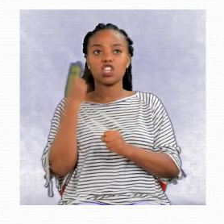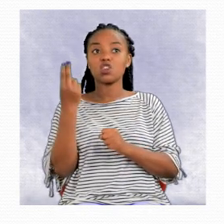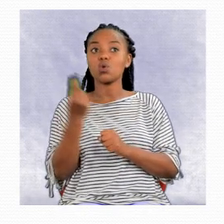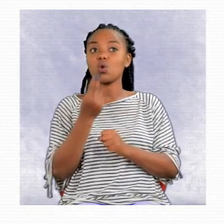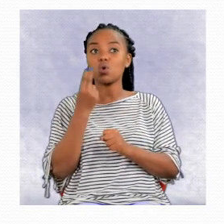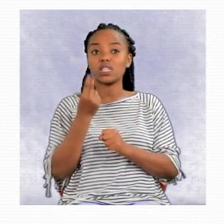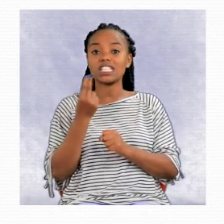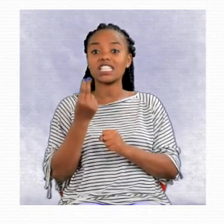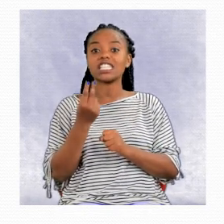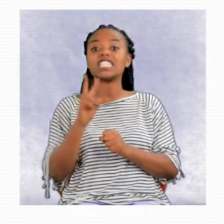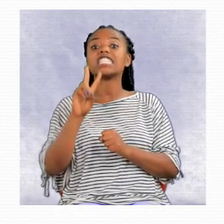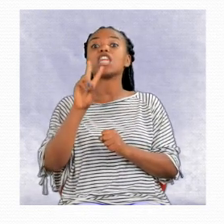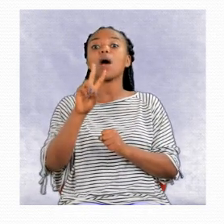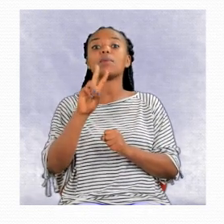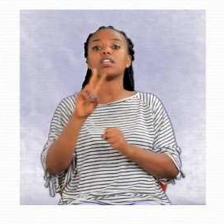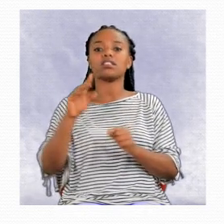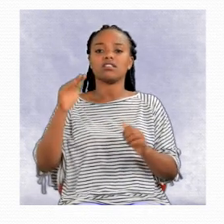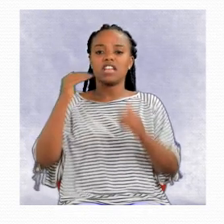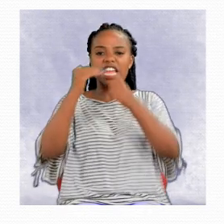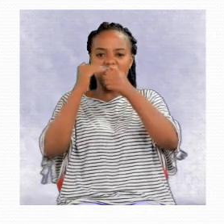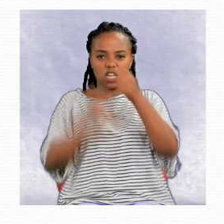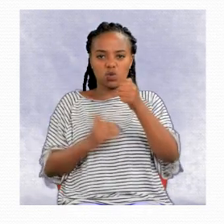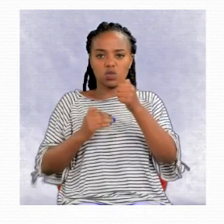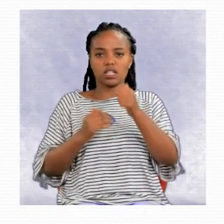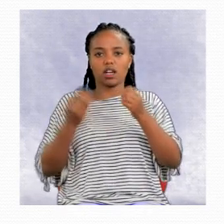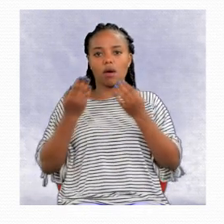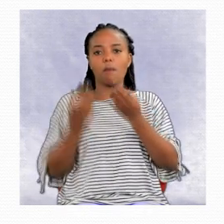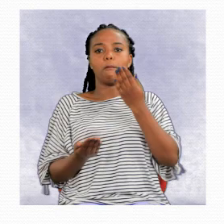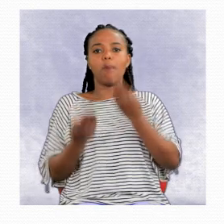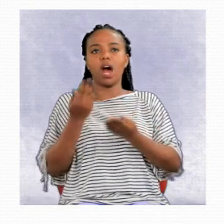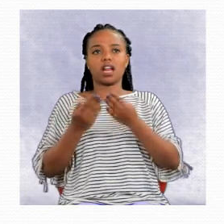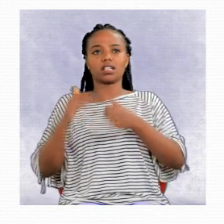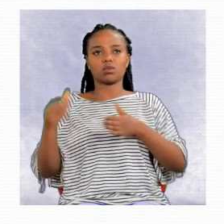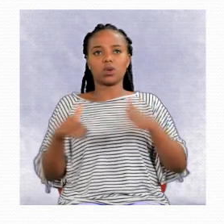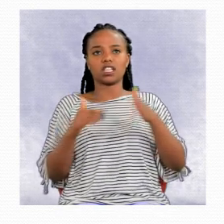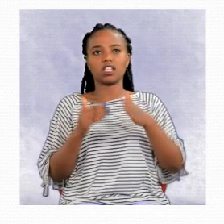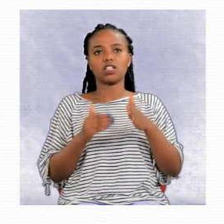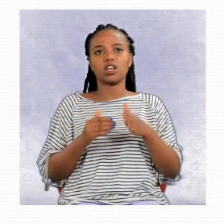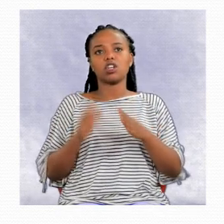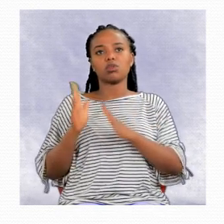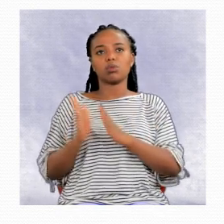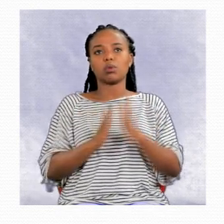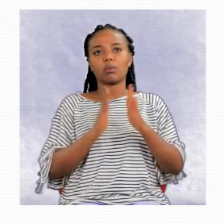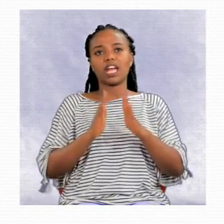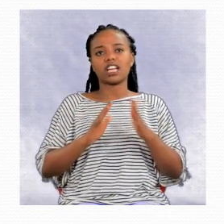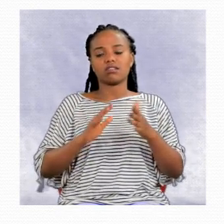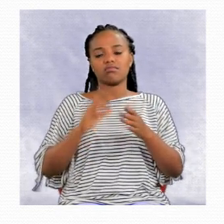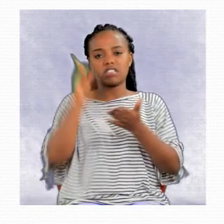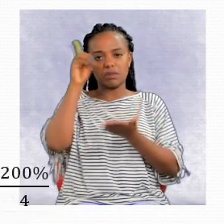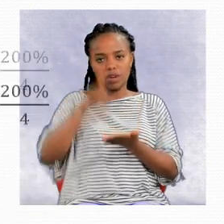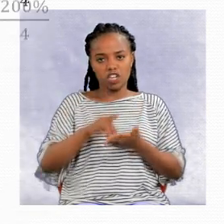Use double reducing balance method to prepare a depreciation schedule.